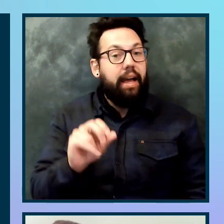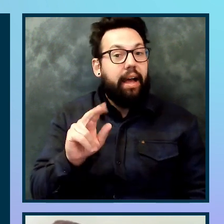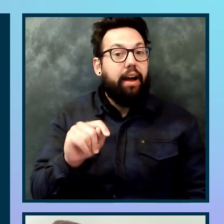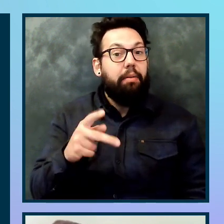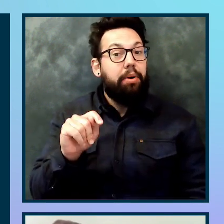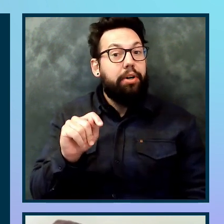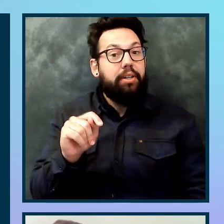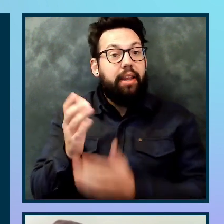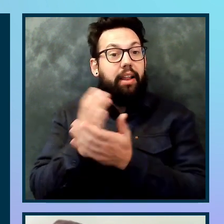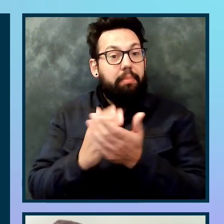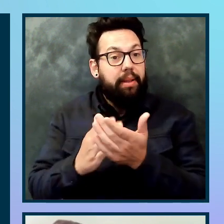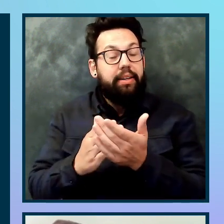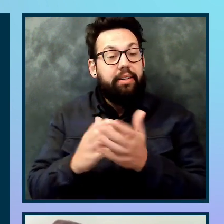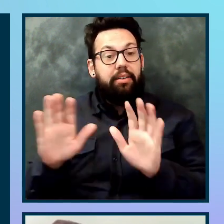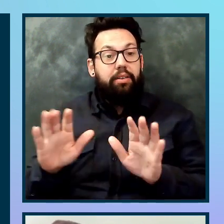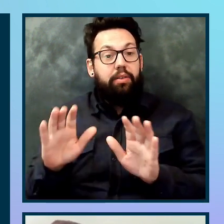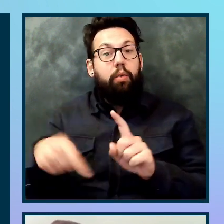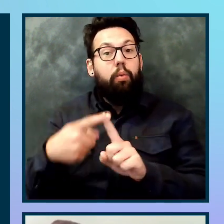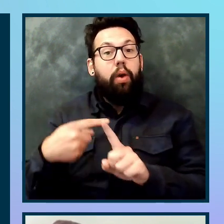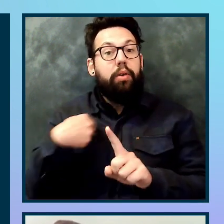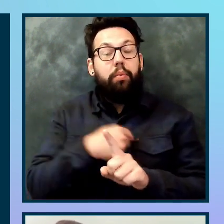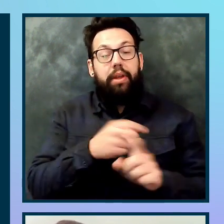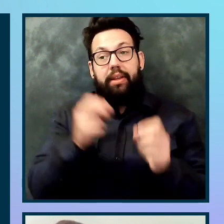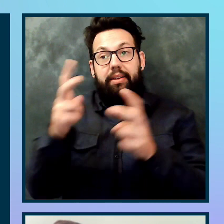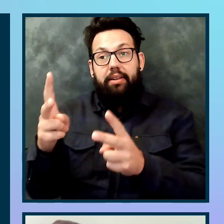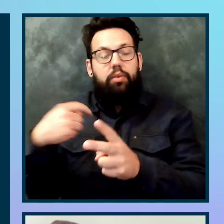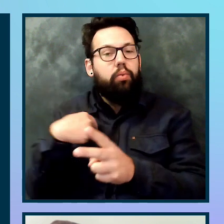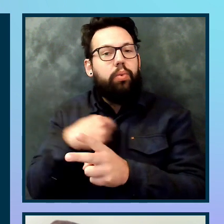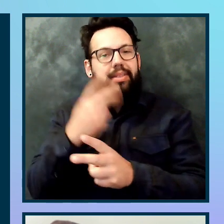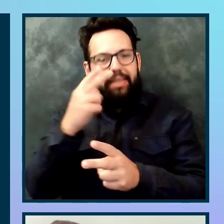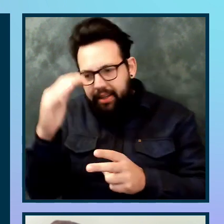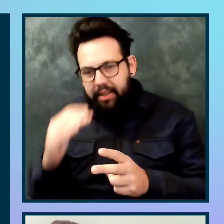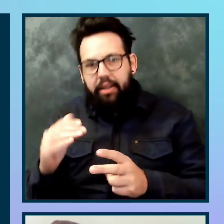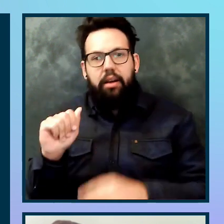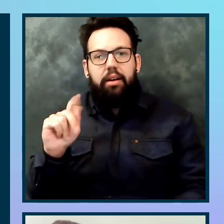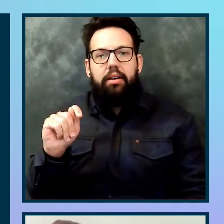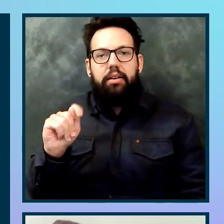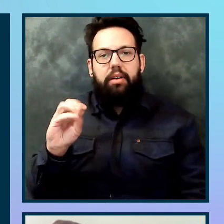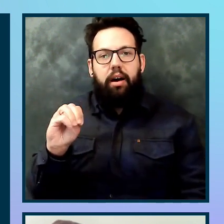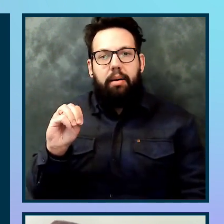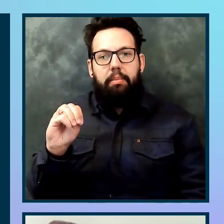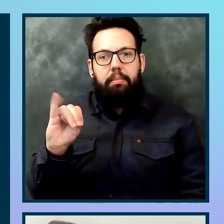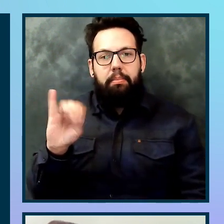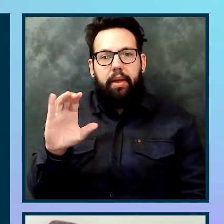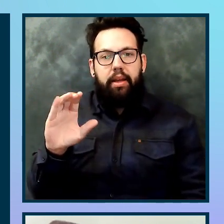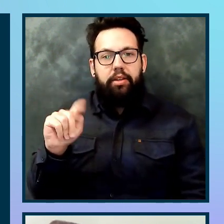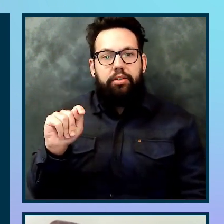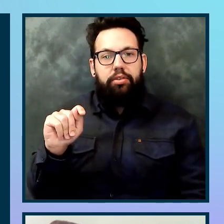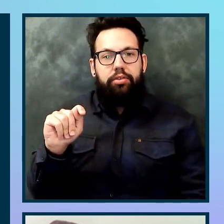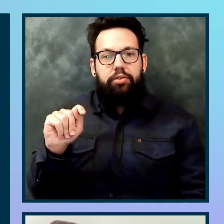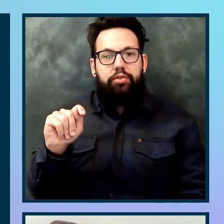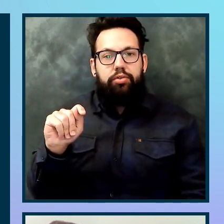that element in there, we can see a status with an atomic true. The atomic true means that any change whatsoever will be announced to the screen